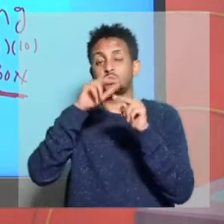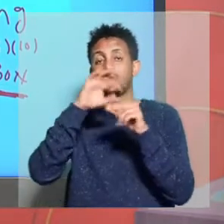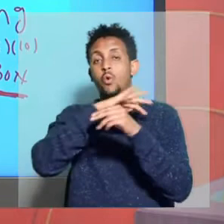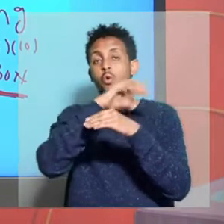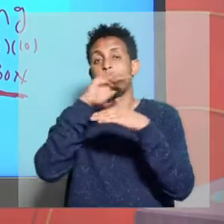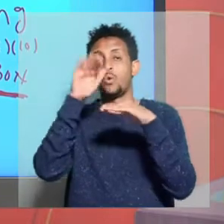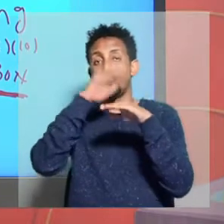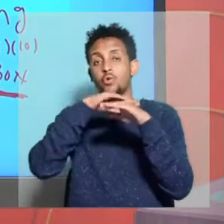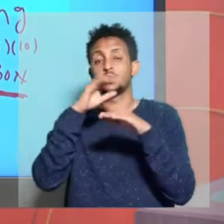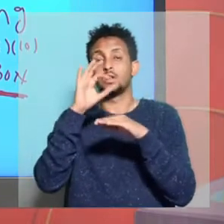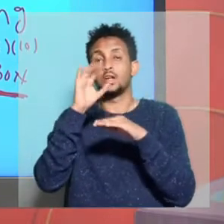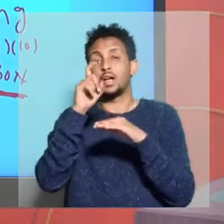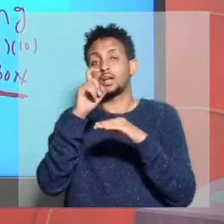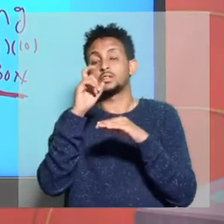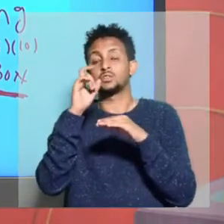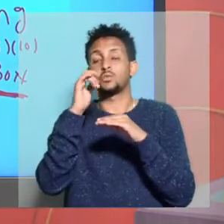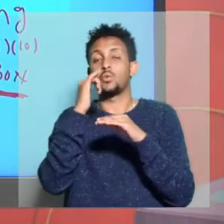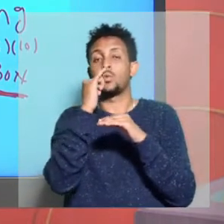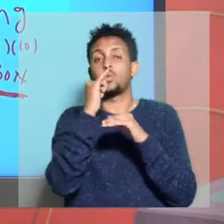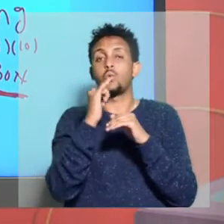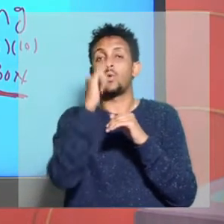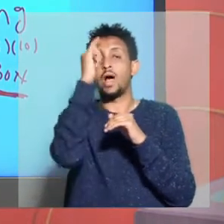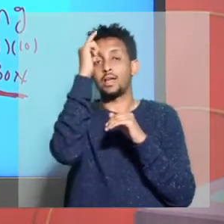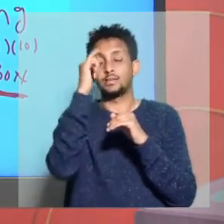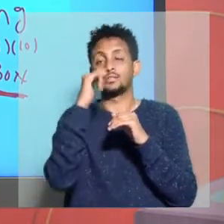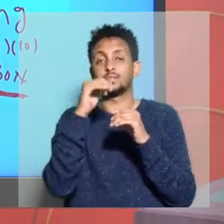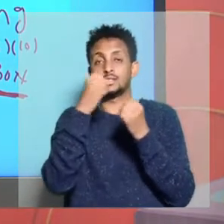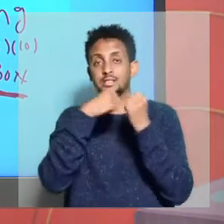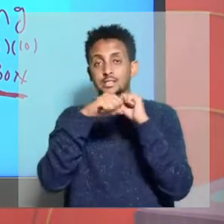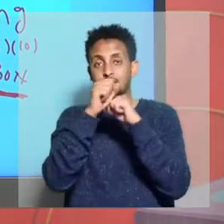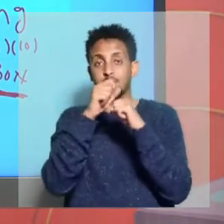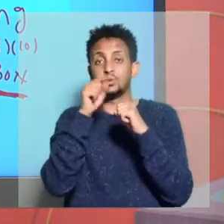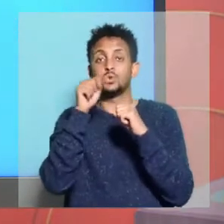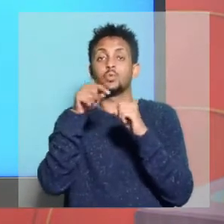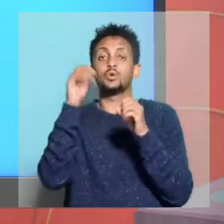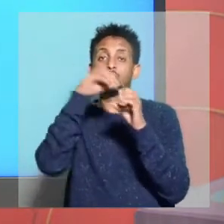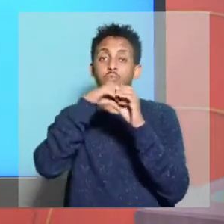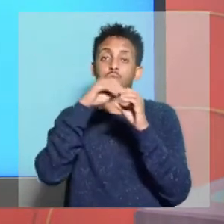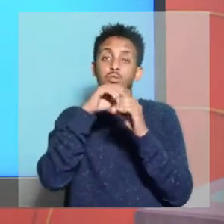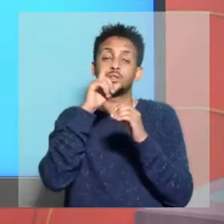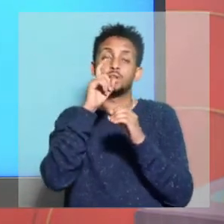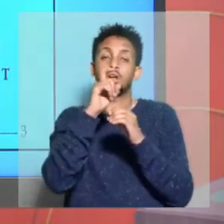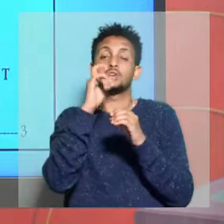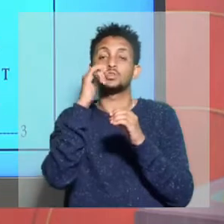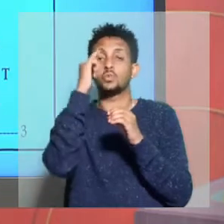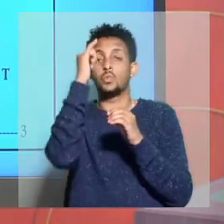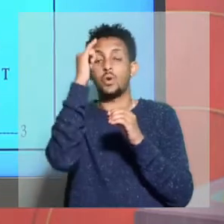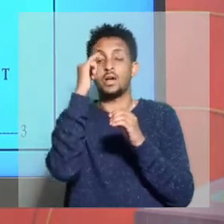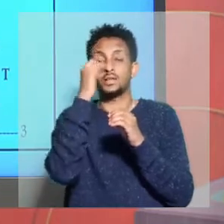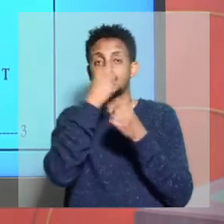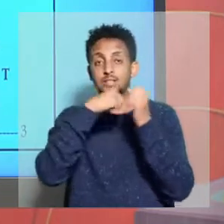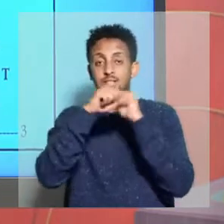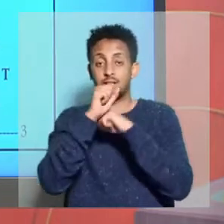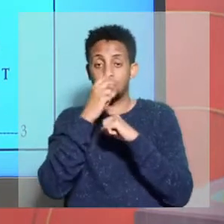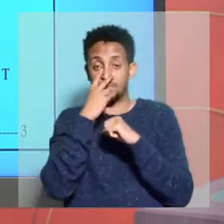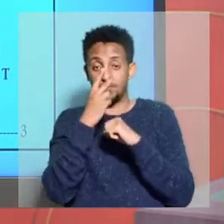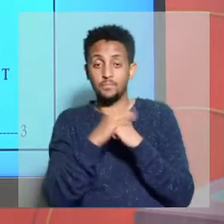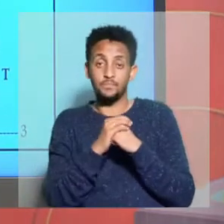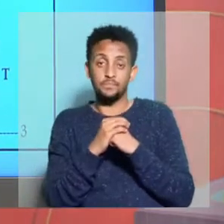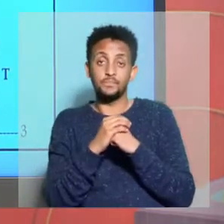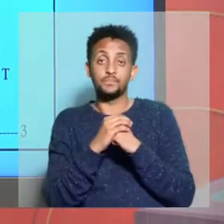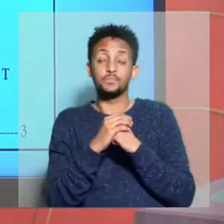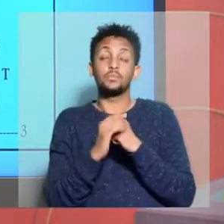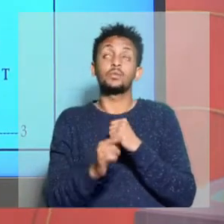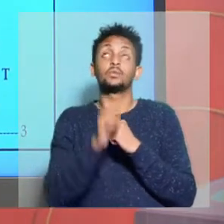force on x and y Cartesian coordinate system. So when you put it on xy system like this, you